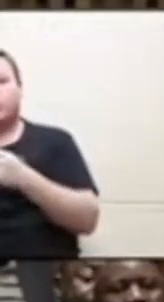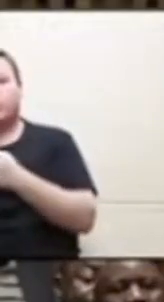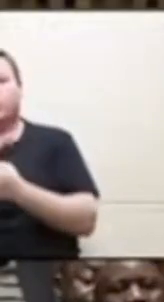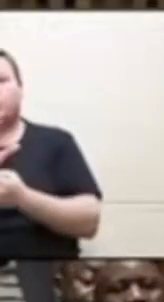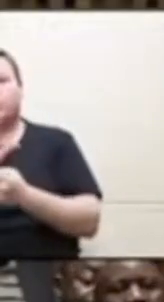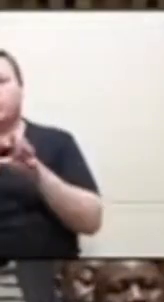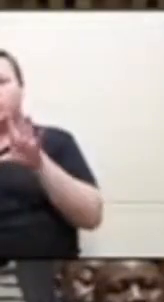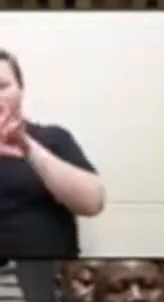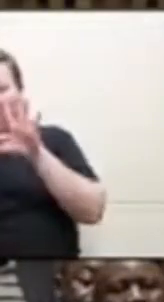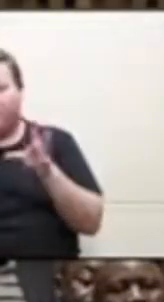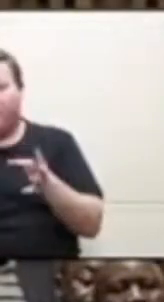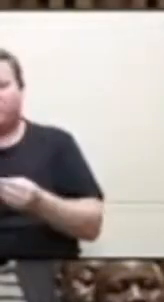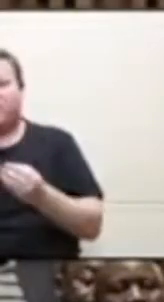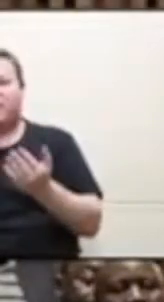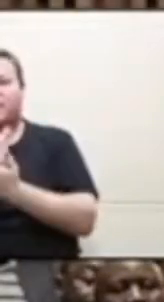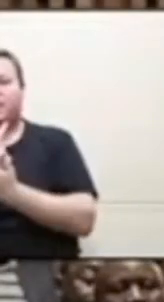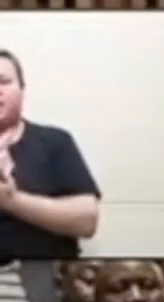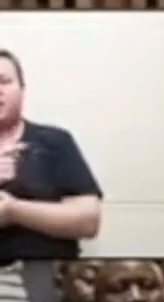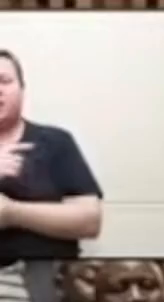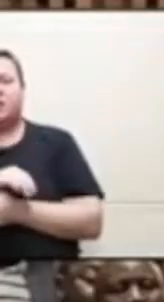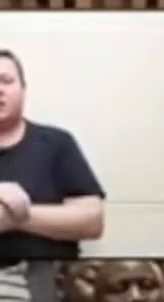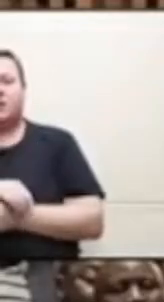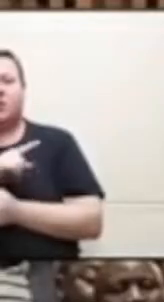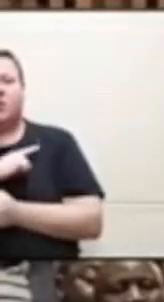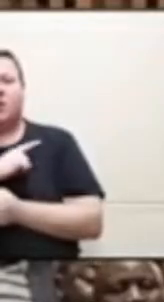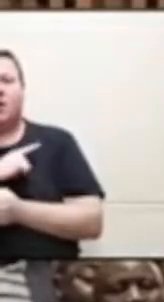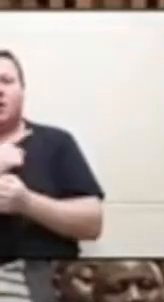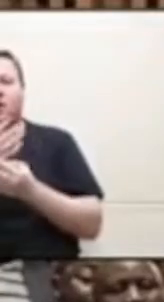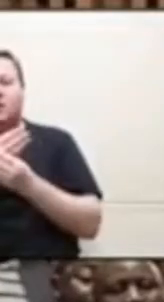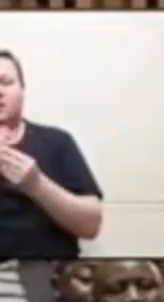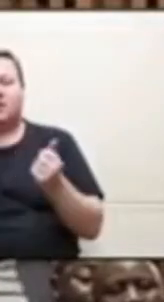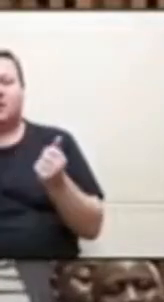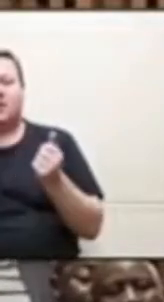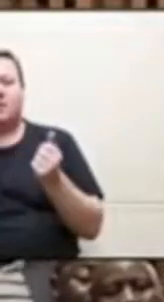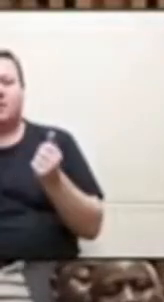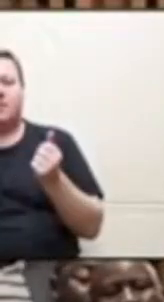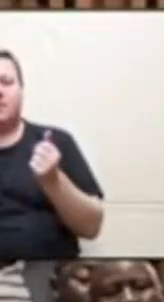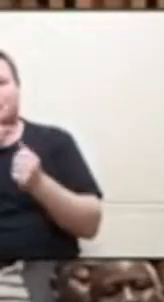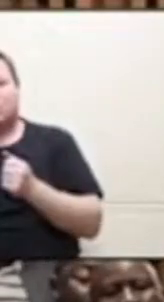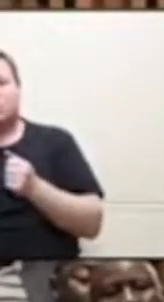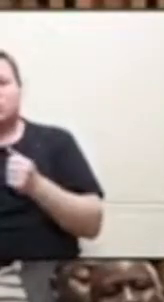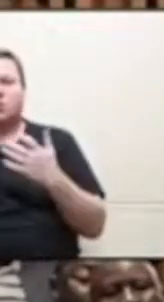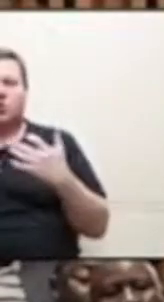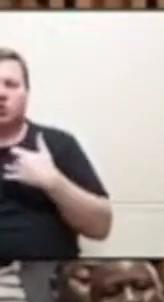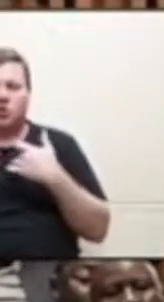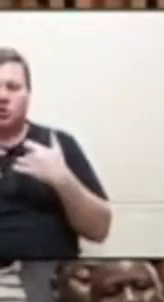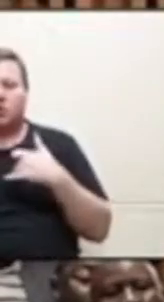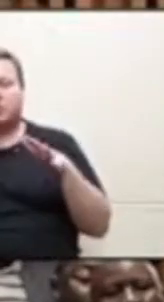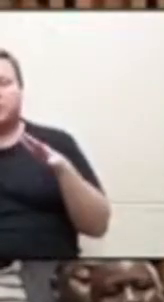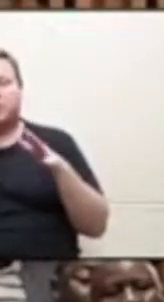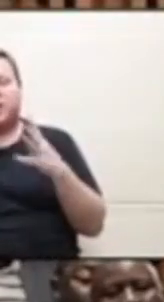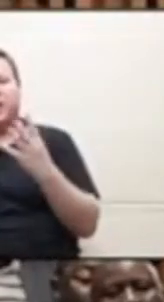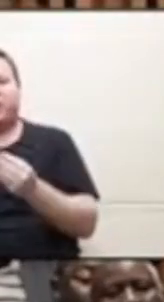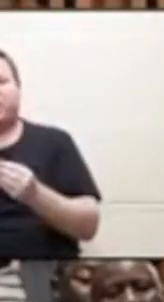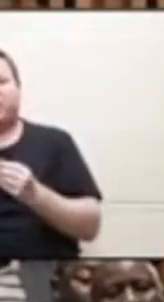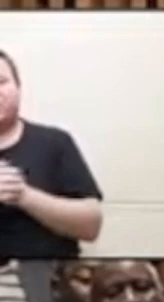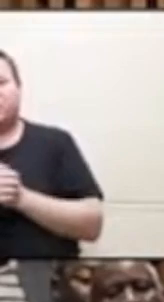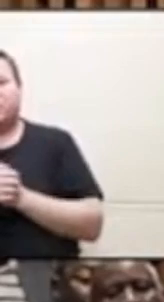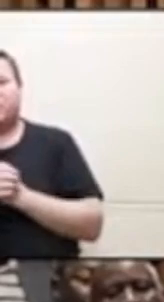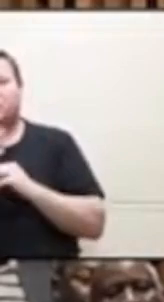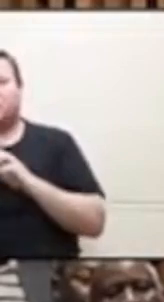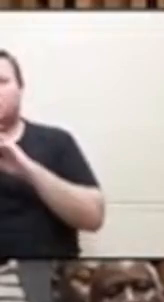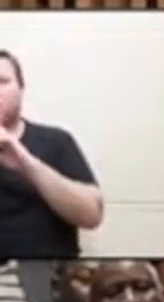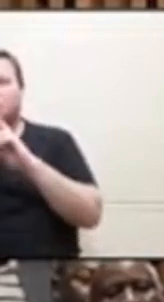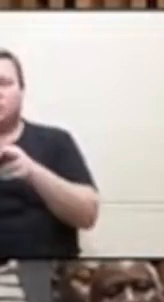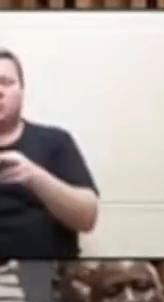happening? Because when we ask some of the questions, it's because of the concerns that were raised by AG. And there's a response that you